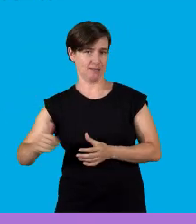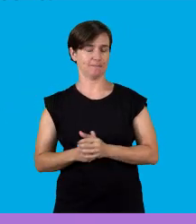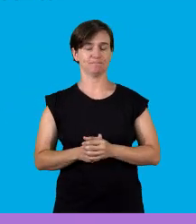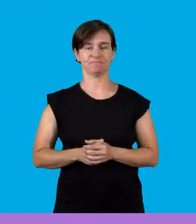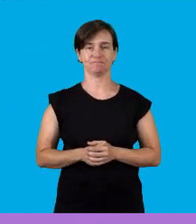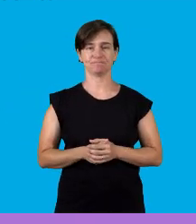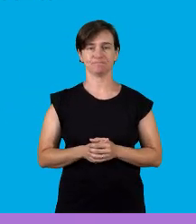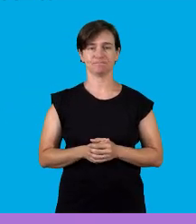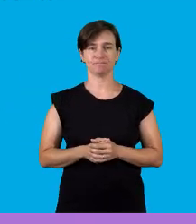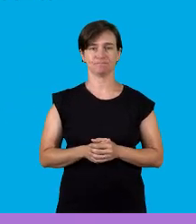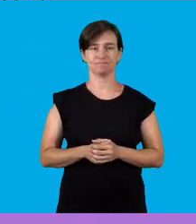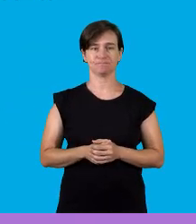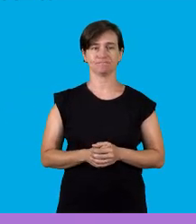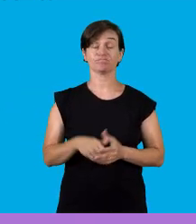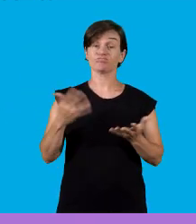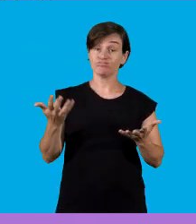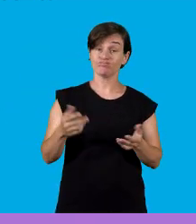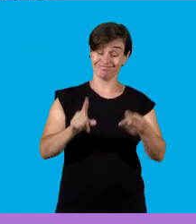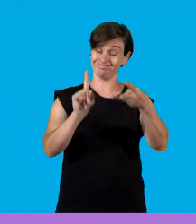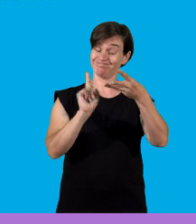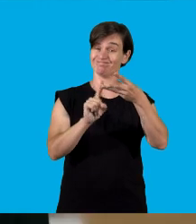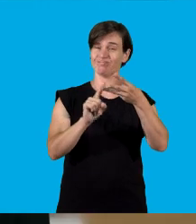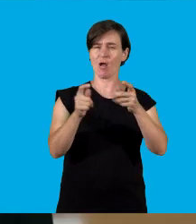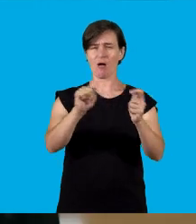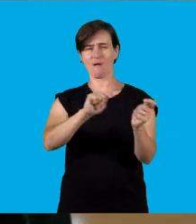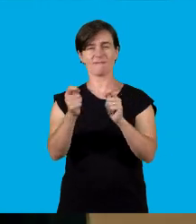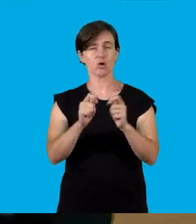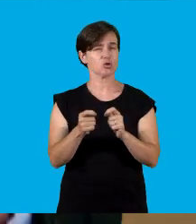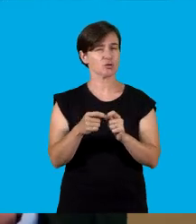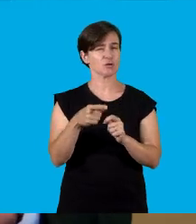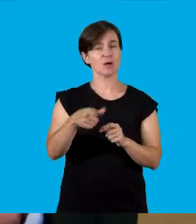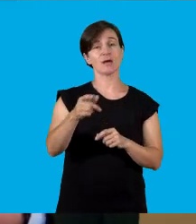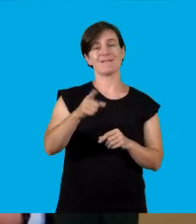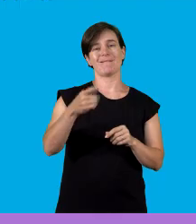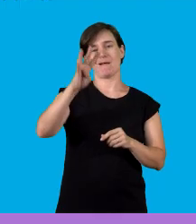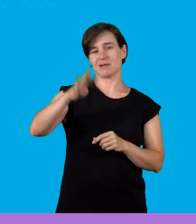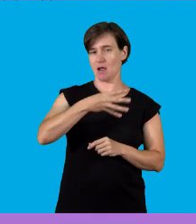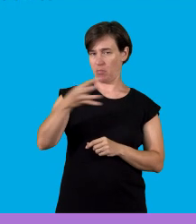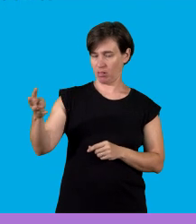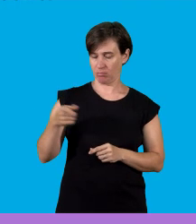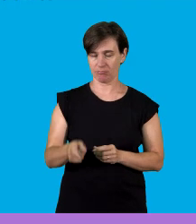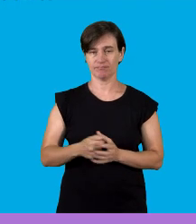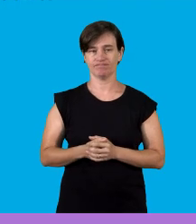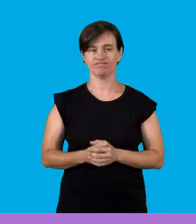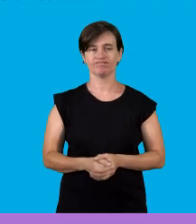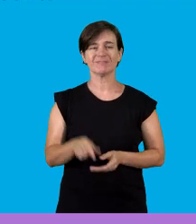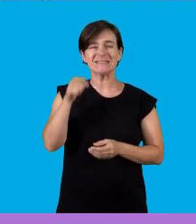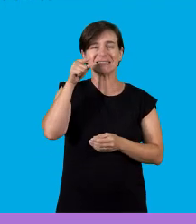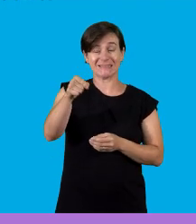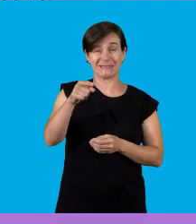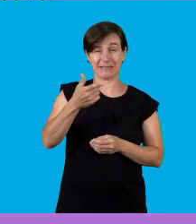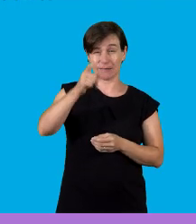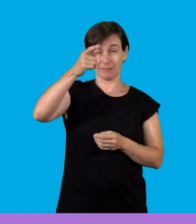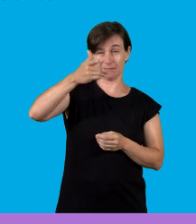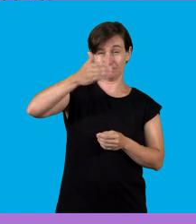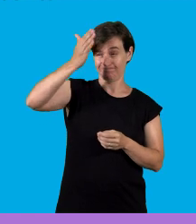Okay, then we also indicated here that a conversion table. So what is a conversion table? Conversion table is a